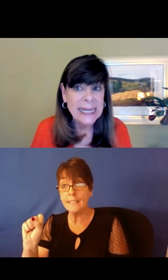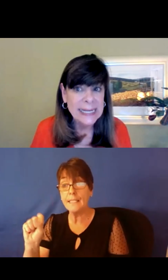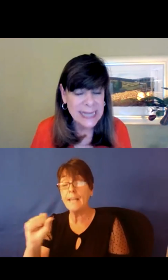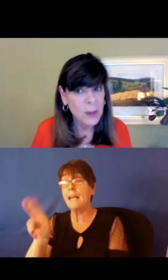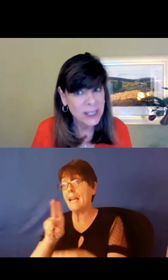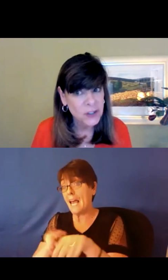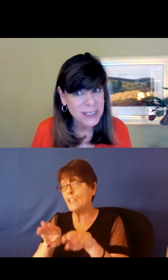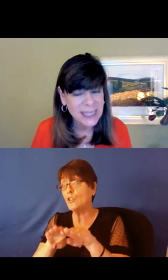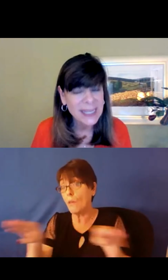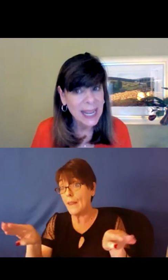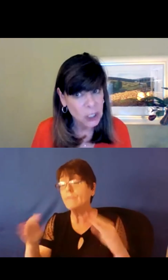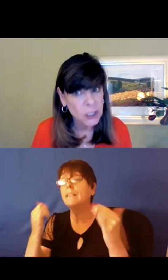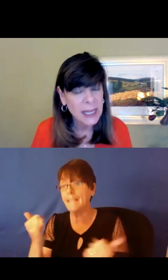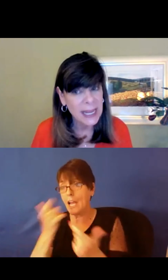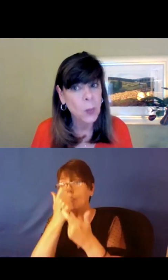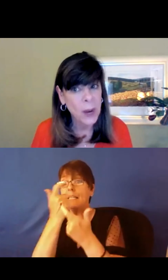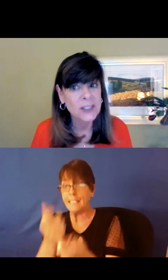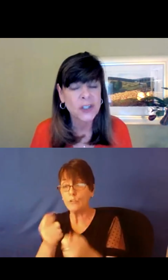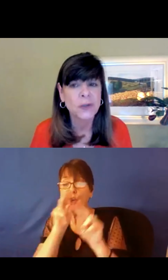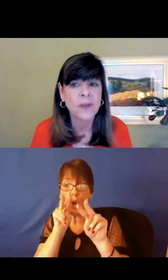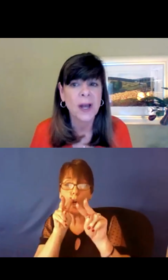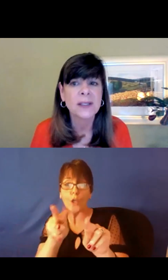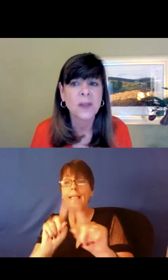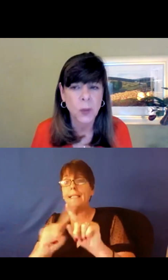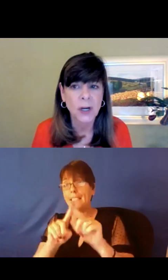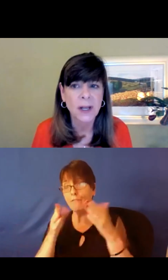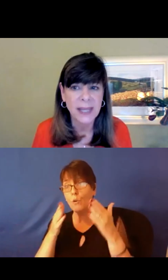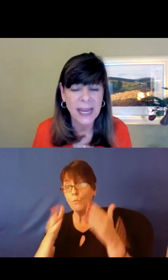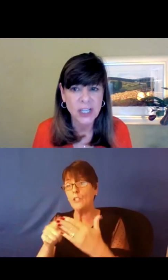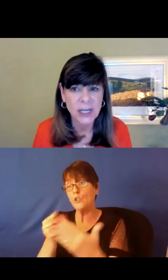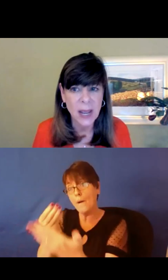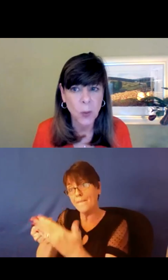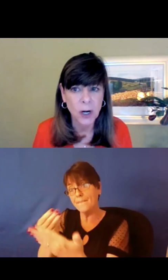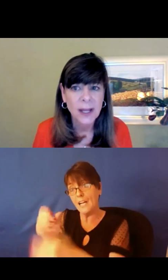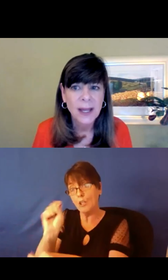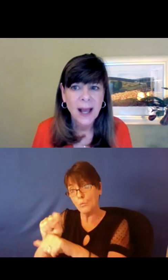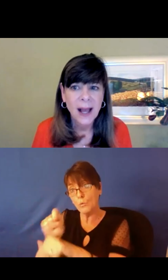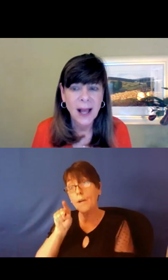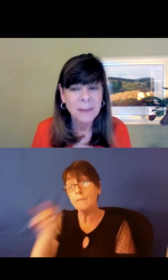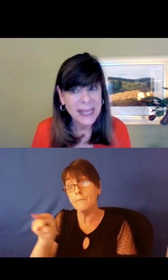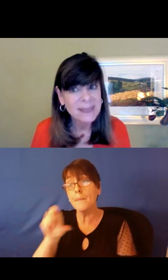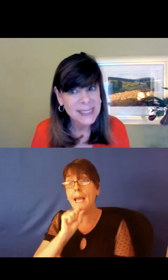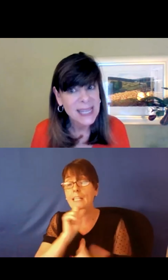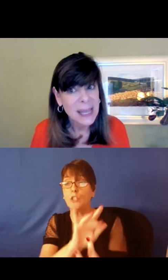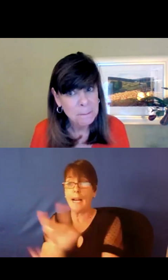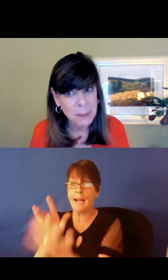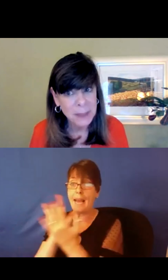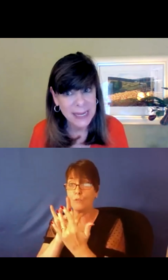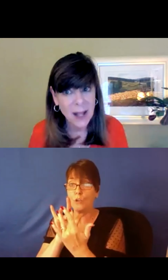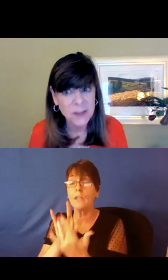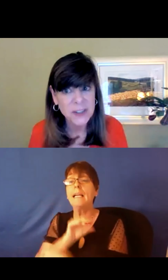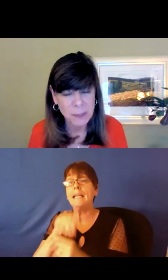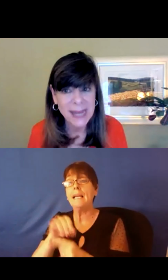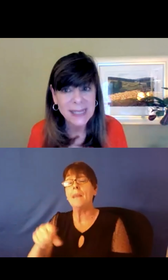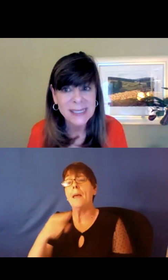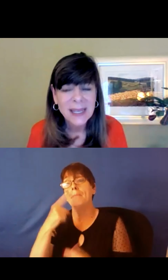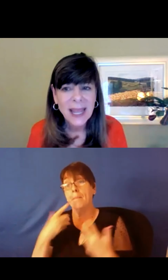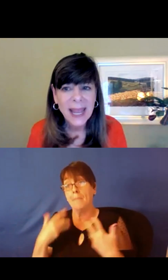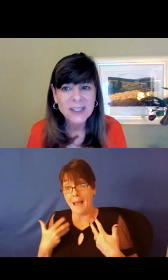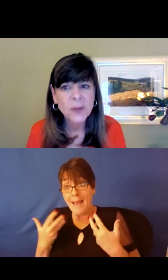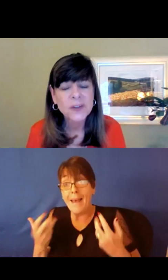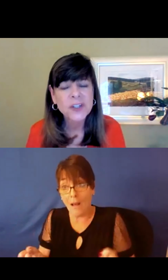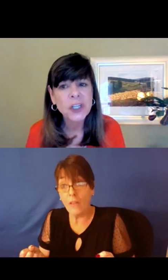level, is now interested and looking at ways to fund the work of the Aging Network in this public health